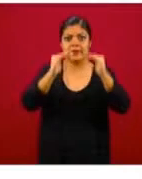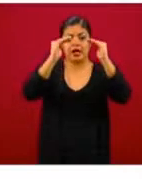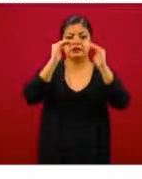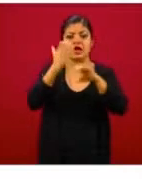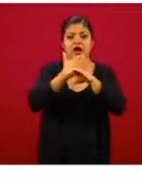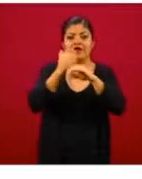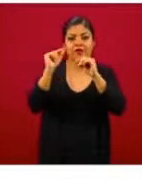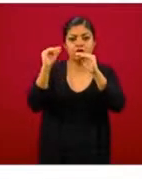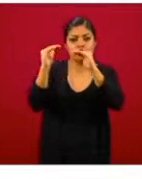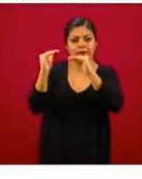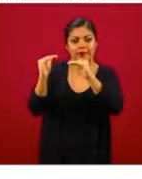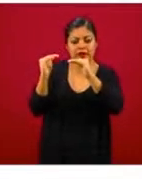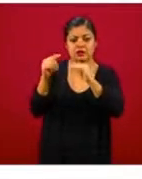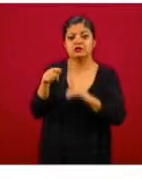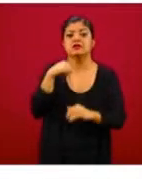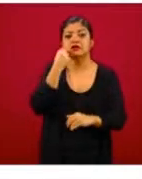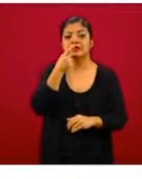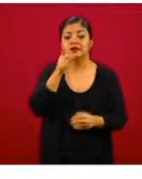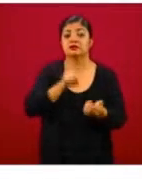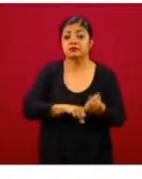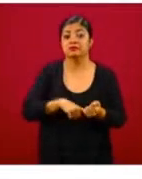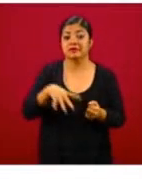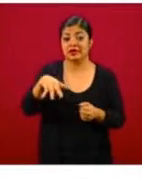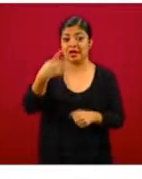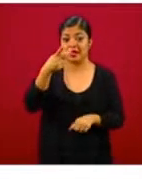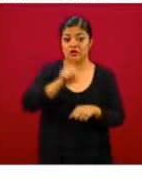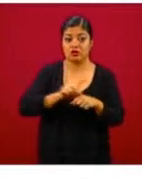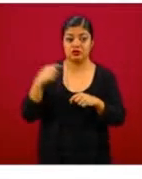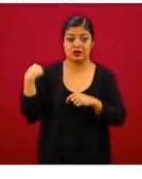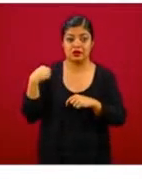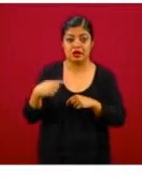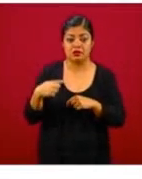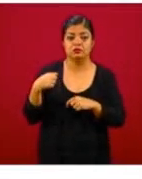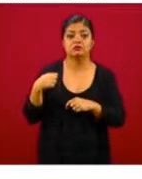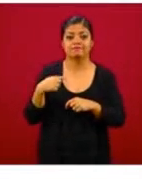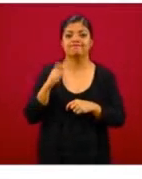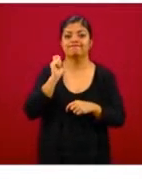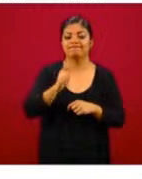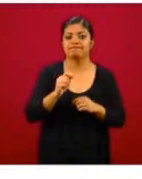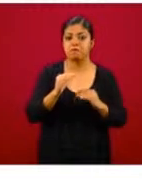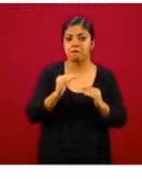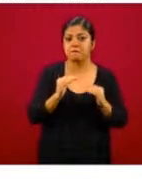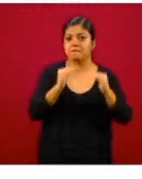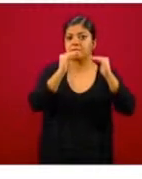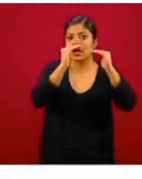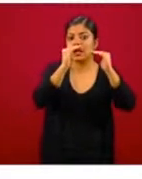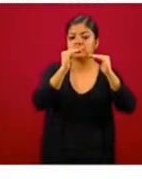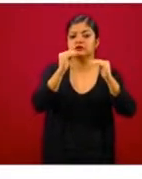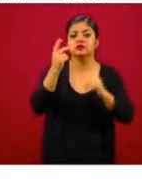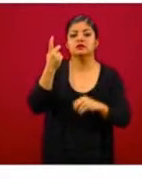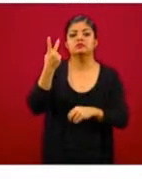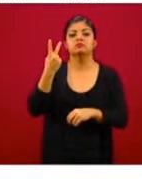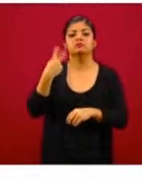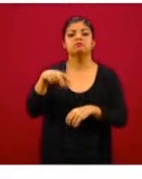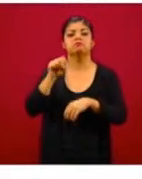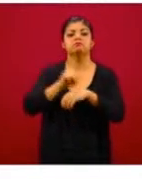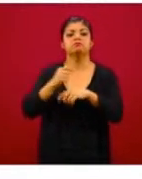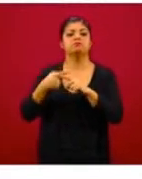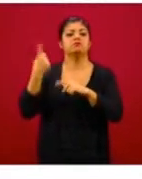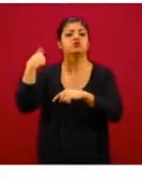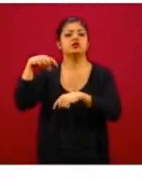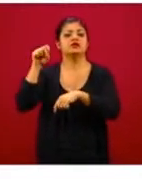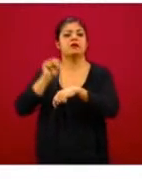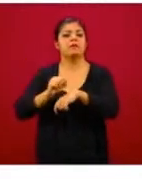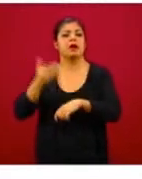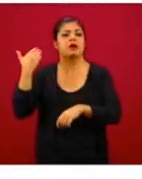Tabasco, where the green bar is higher than the brown bar. That means that the incidence rate in the last 14